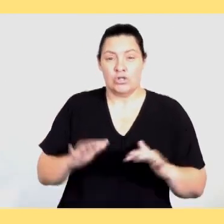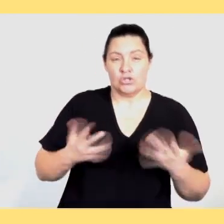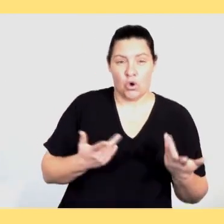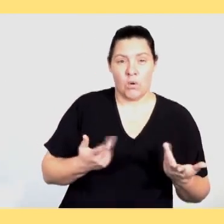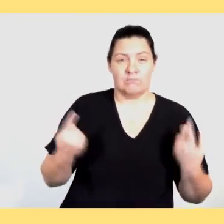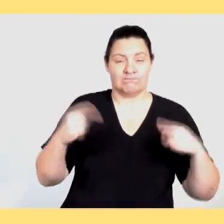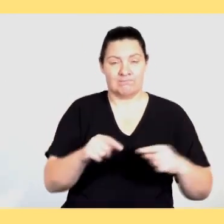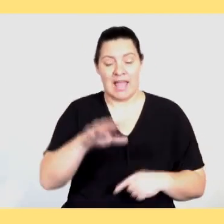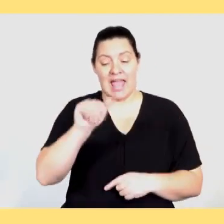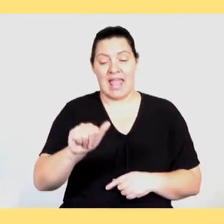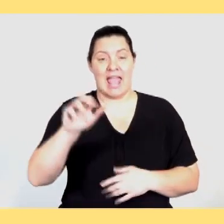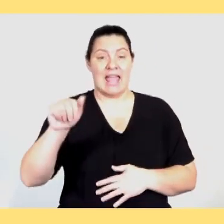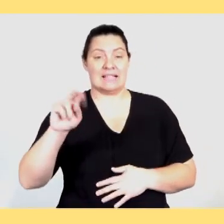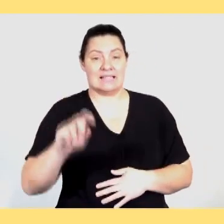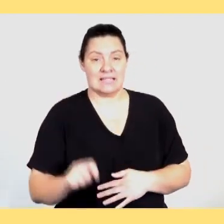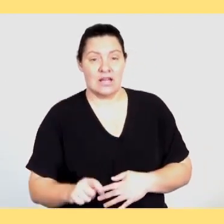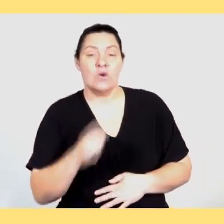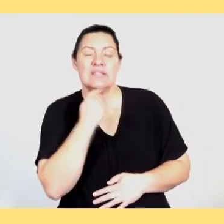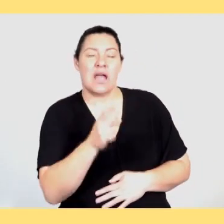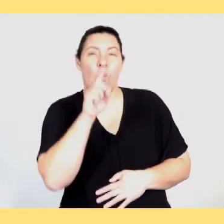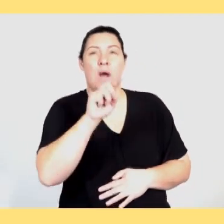15,800. So when you come to a ant, we're now saying